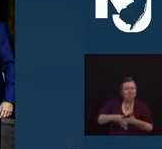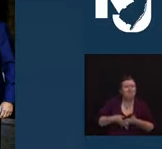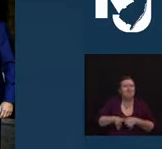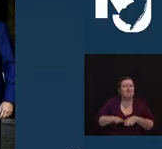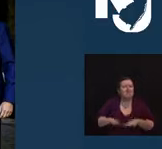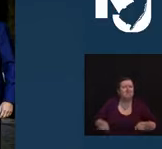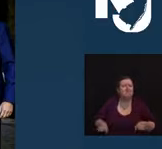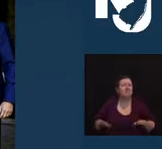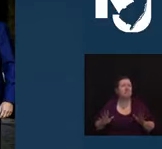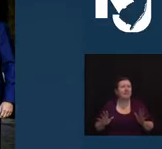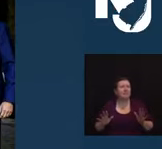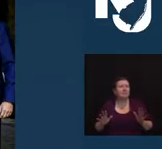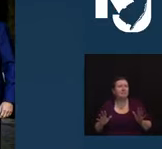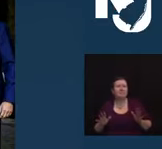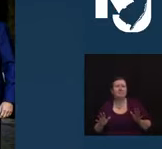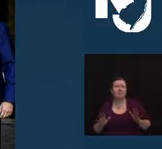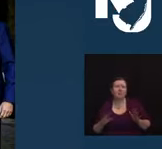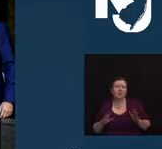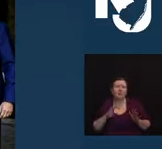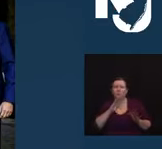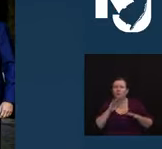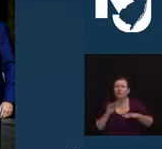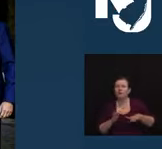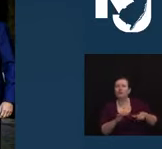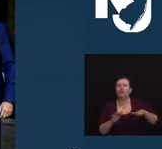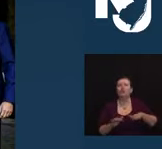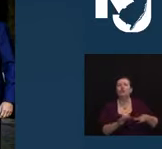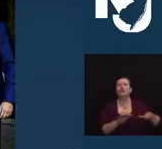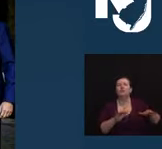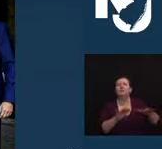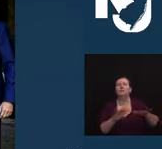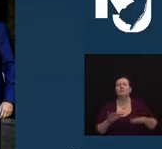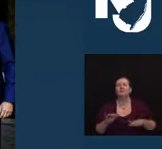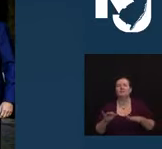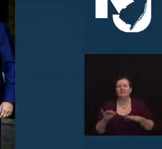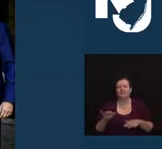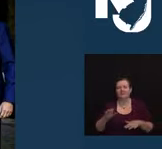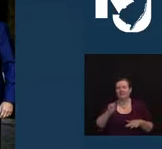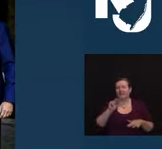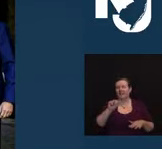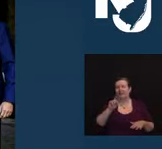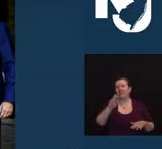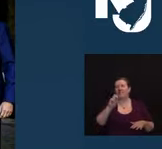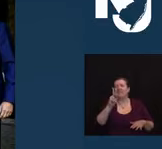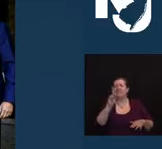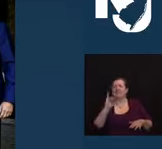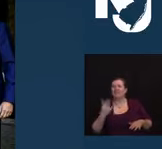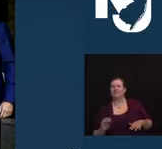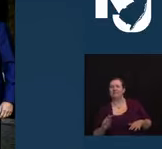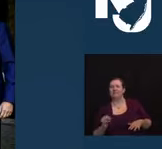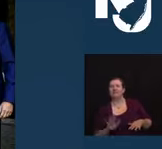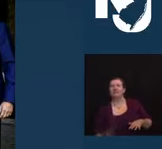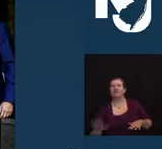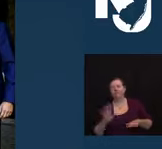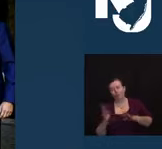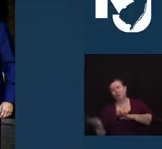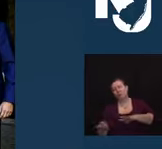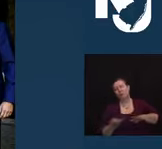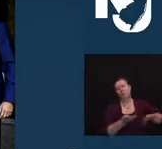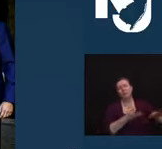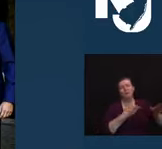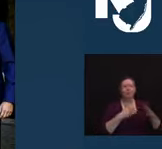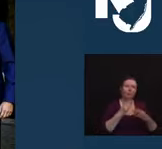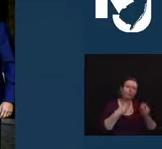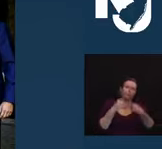roll past or sharing a meal with friends and loved ones. Paul now leaves behind his family,